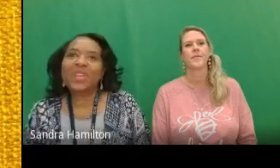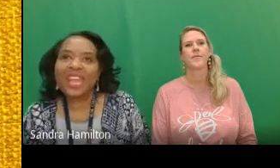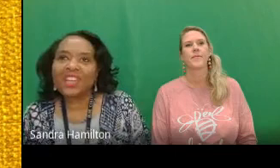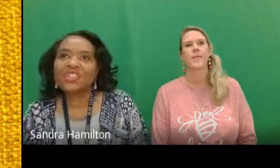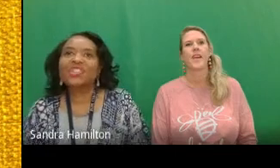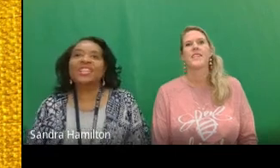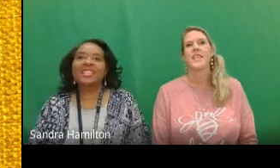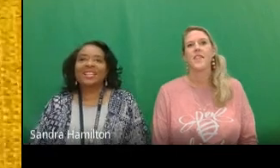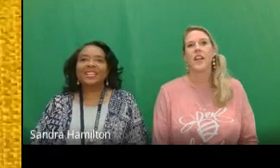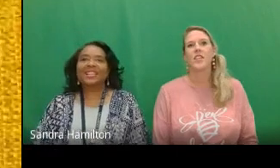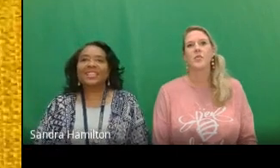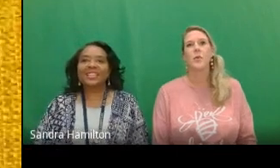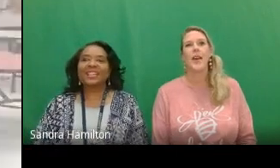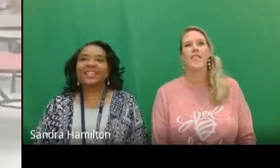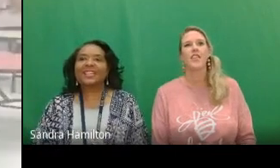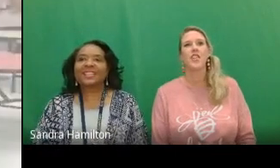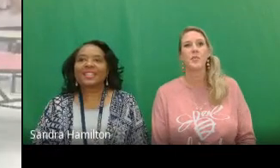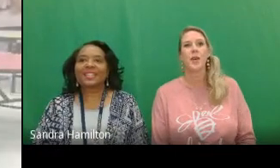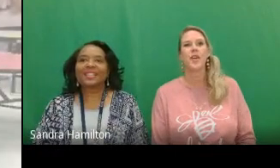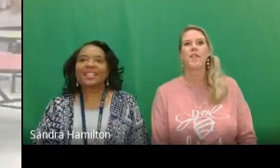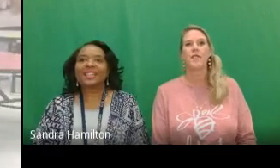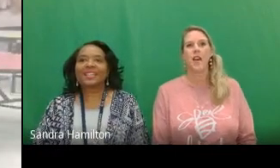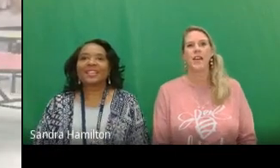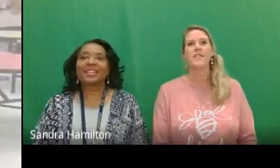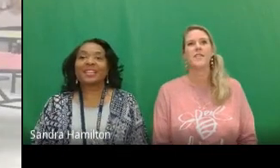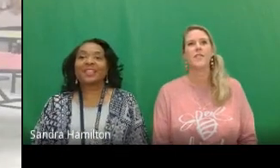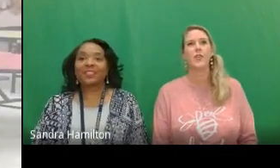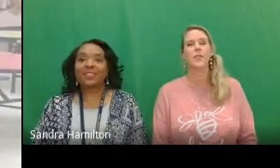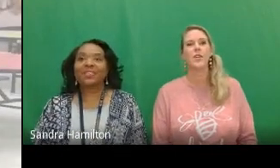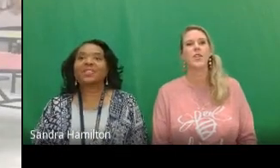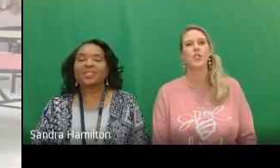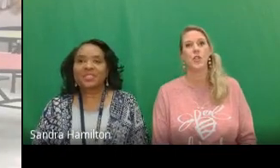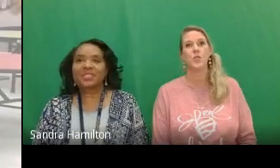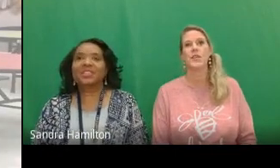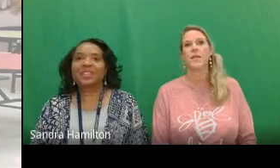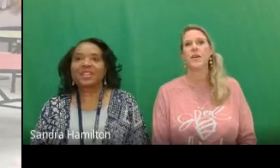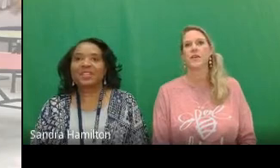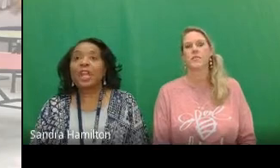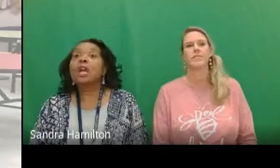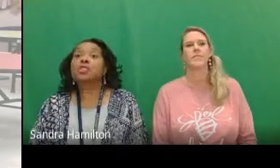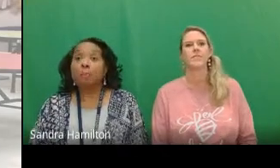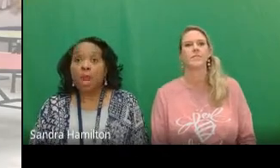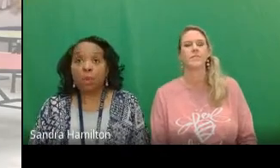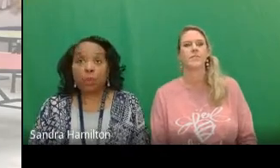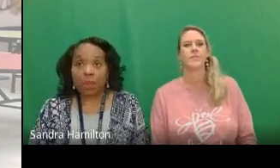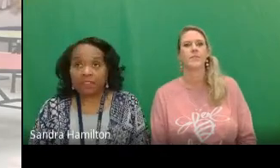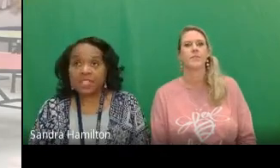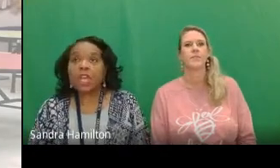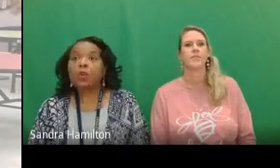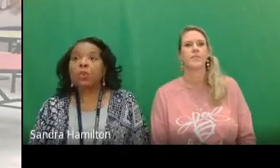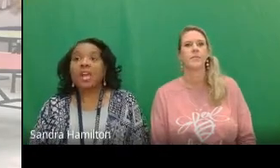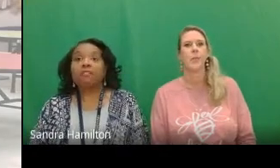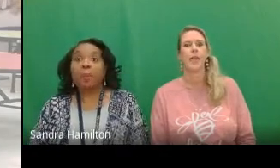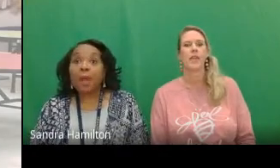Thank you, Cash. Today for lunch, we will be having cheeseburger, fries, fruit, juice, and milk. Tomorrow for